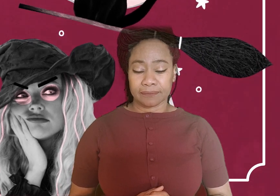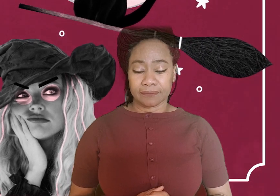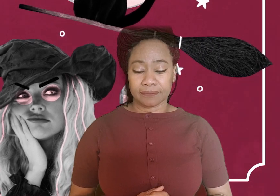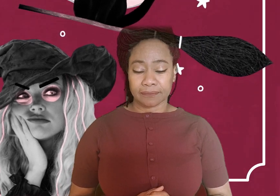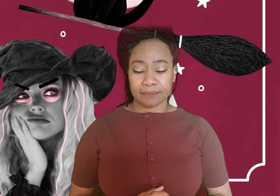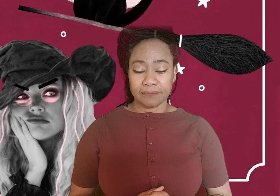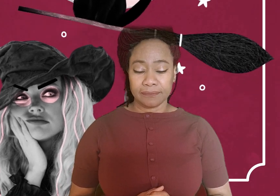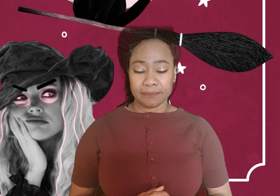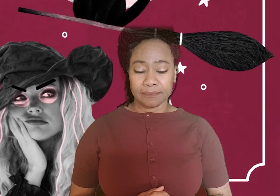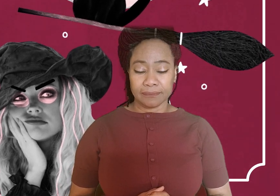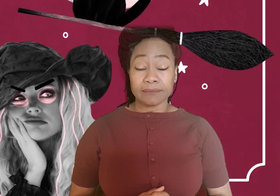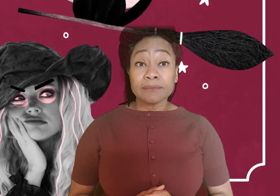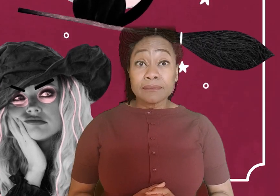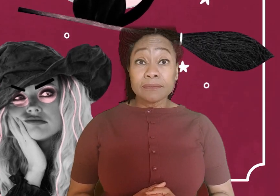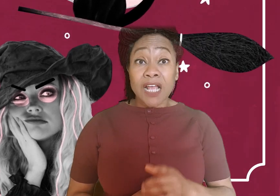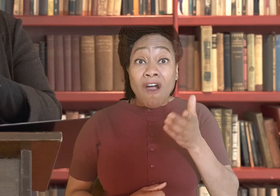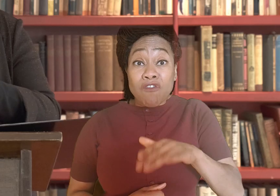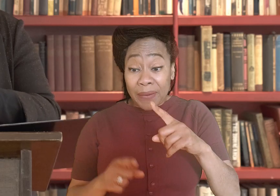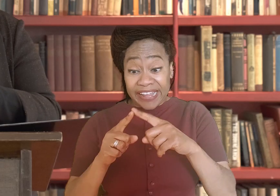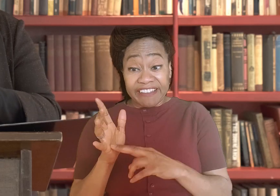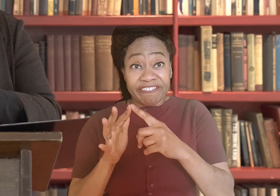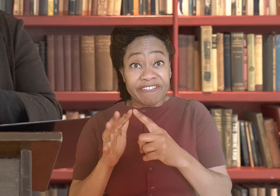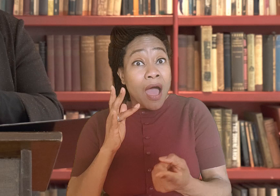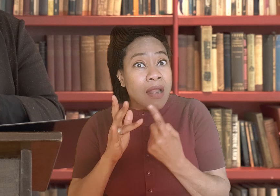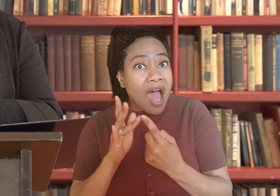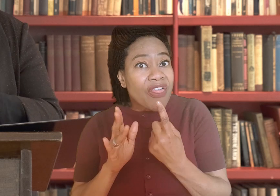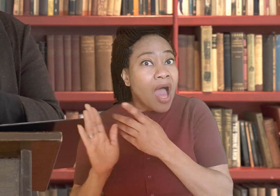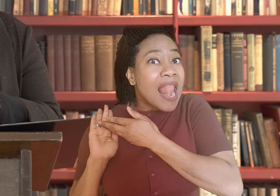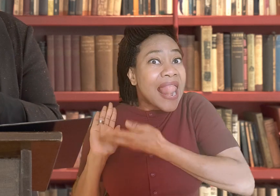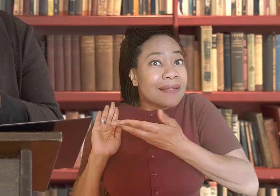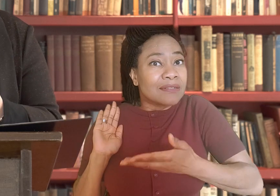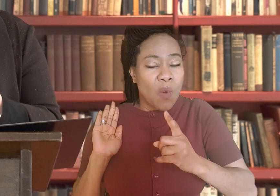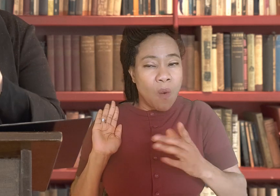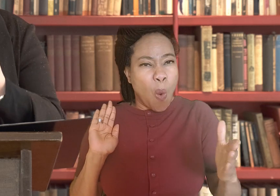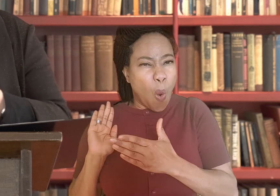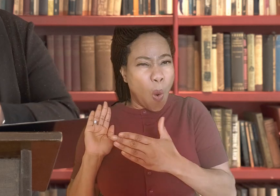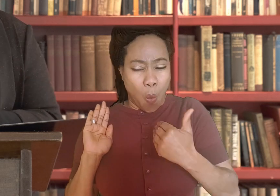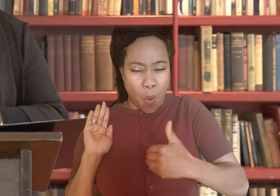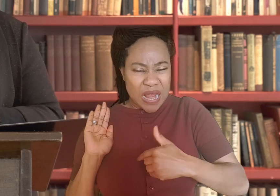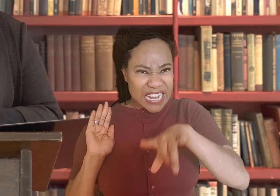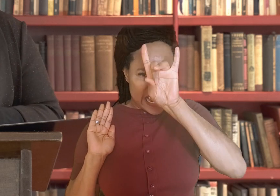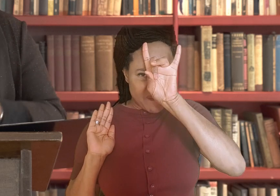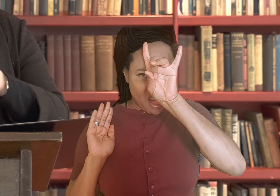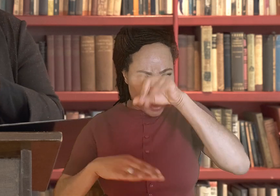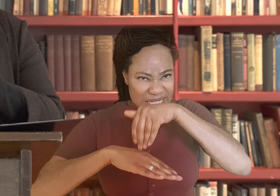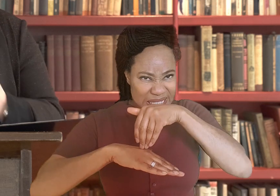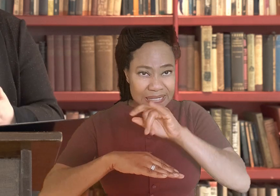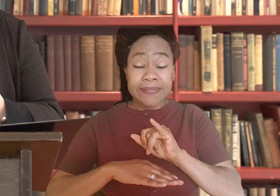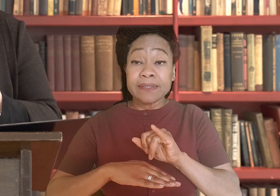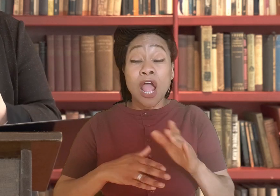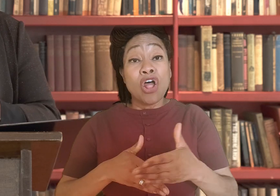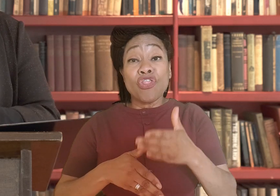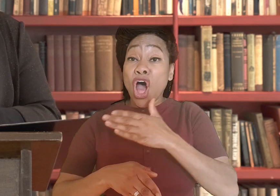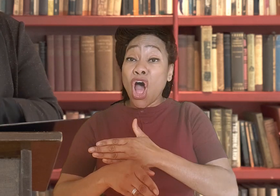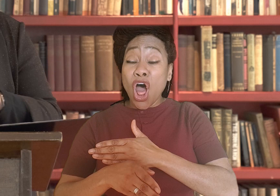There was another legacy that came from Eve, the concept of all women being inherently evil or sinners. The early